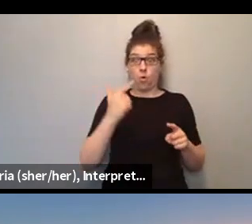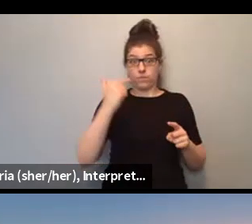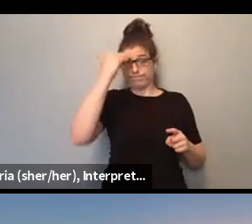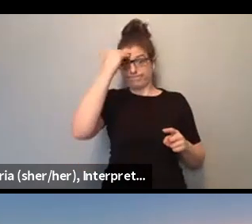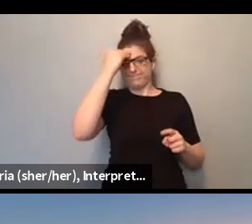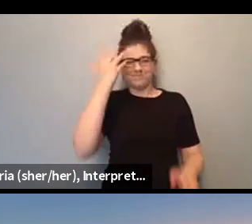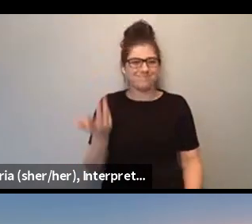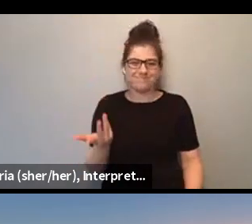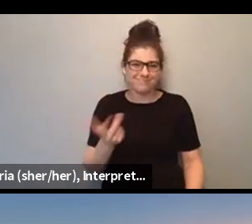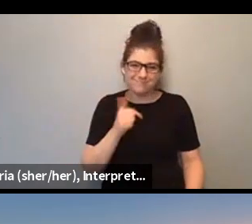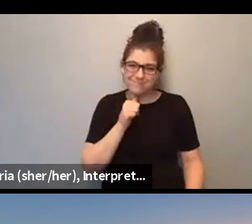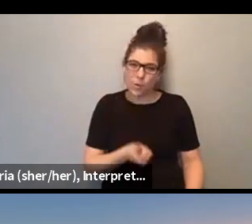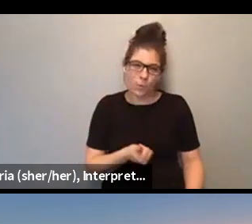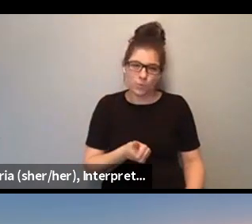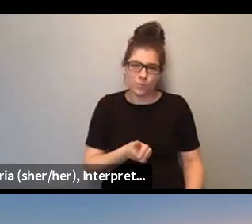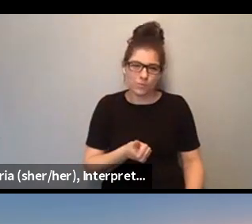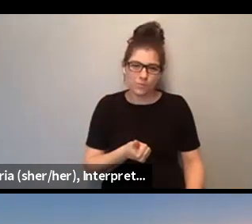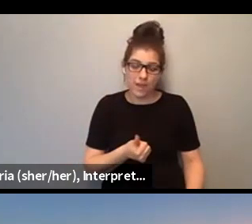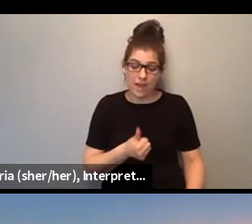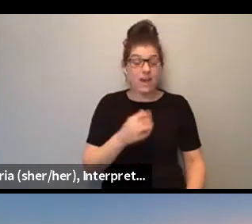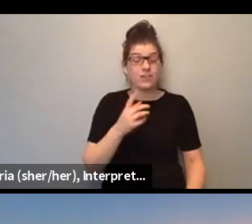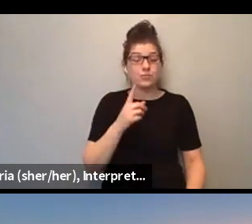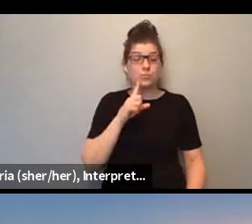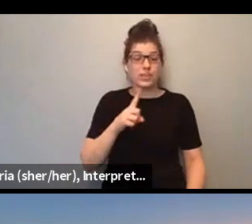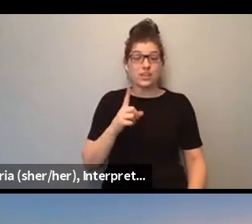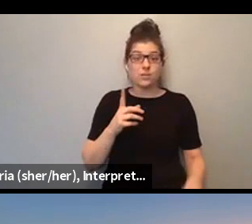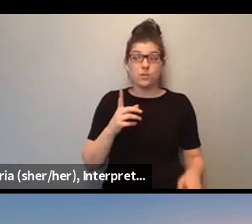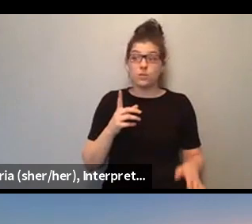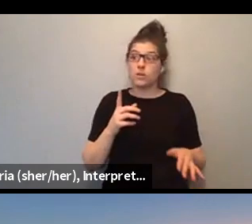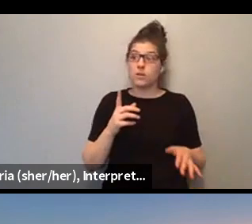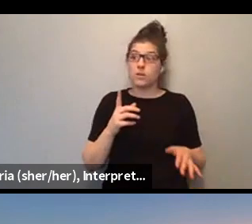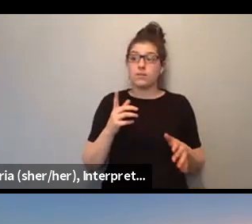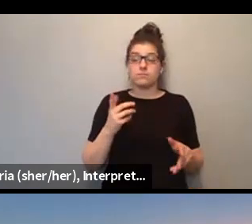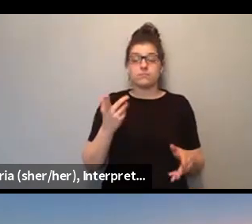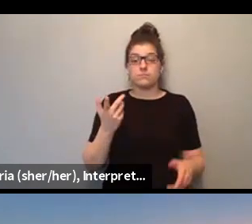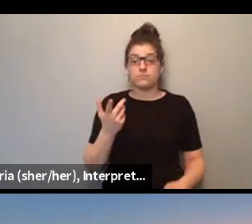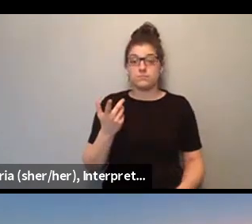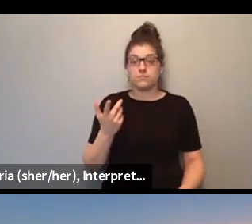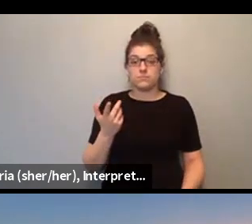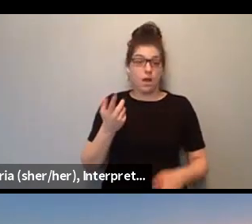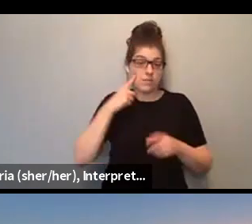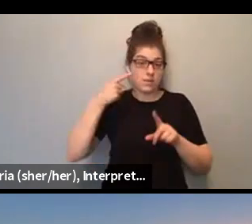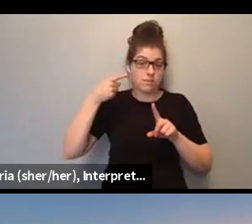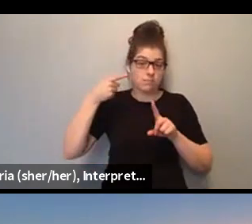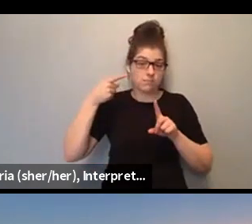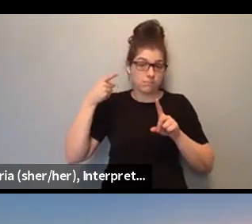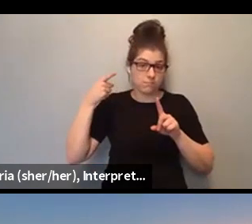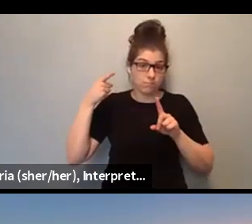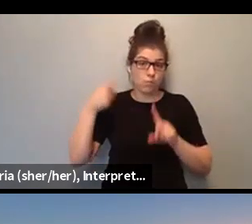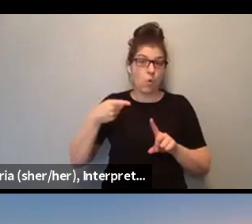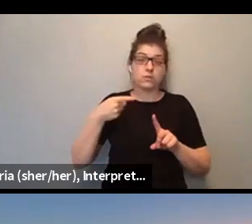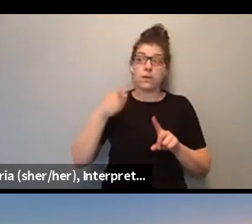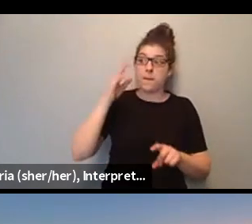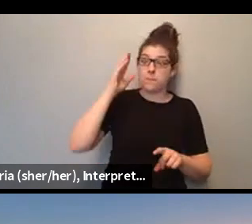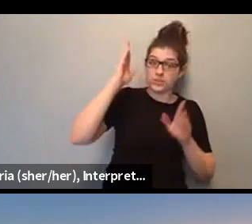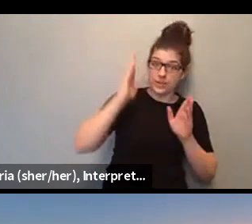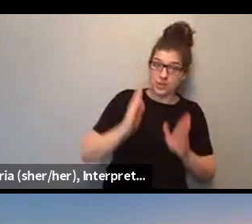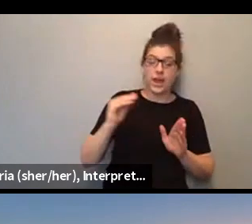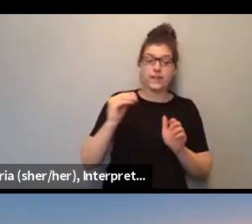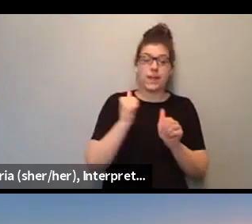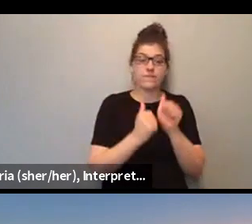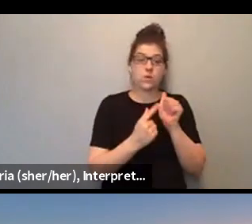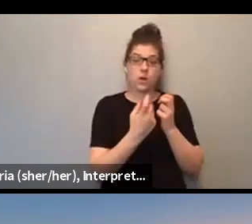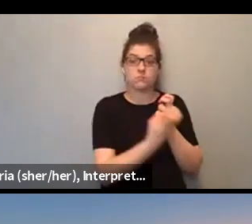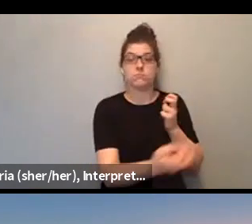And then at the end of the day, it comes down to, you know, from the presenter and from everyone, from the artists, artist